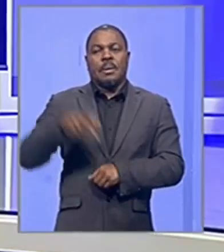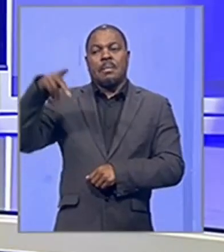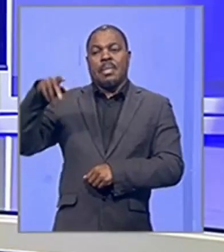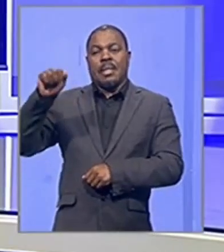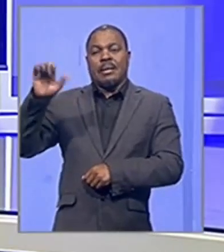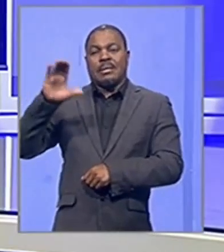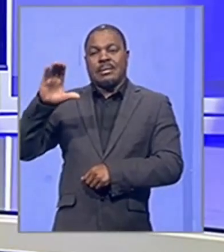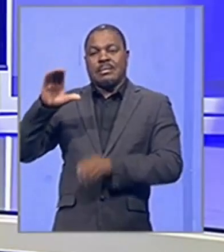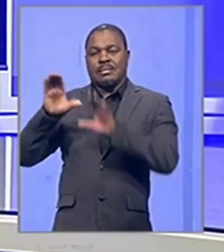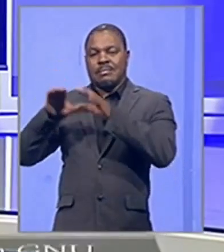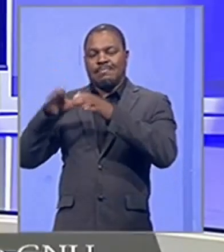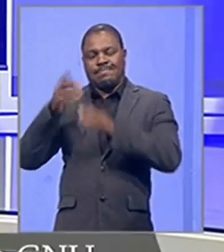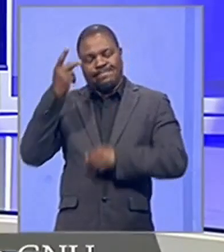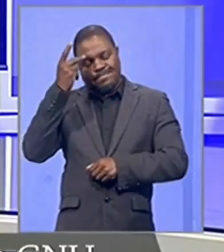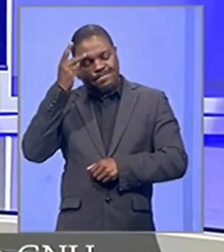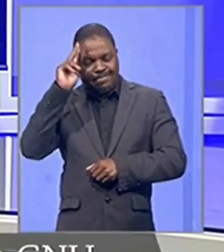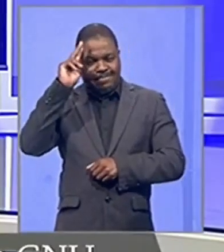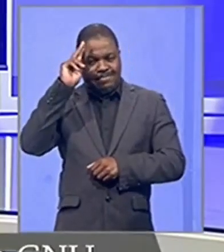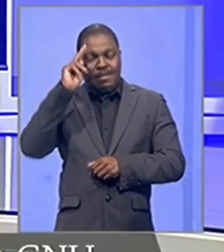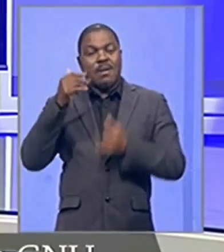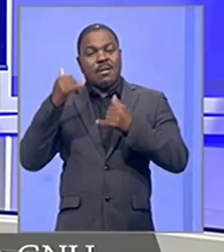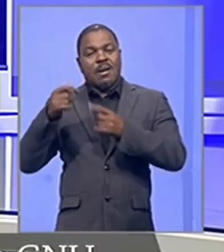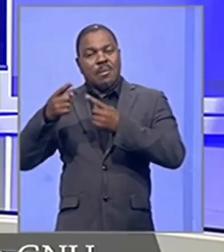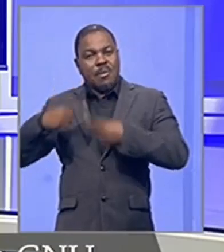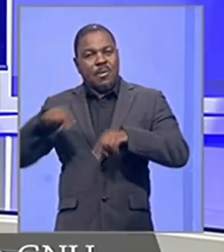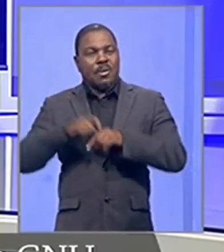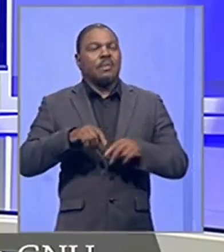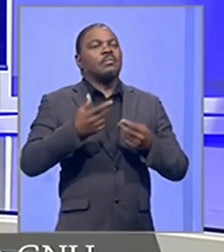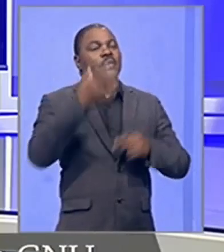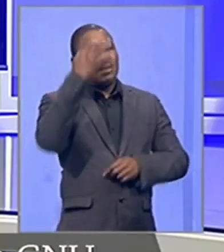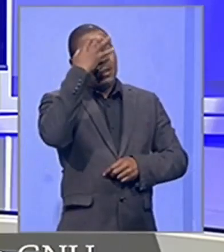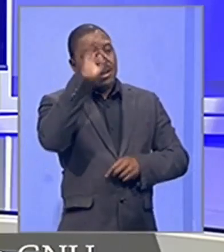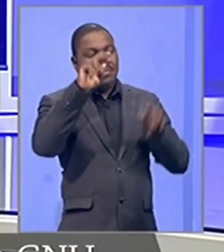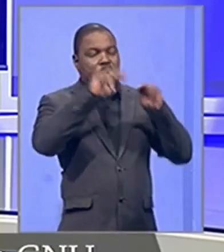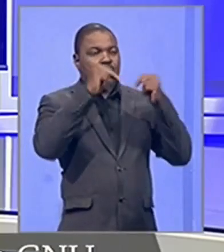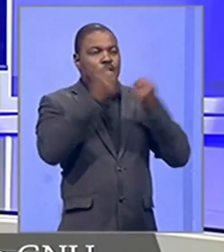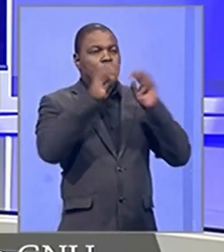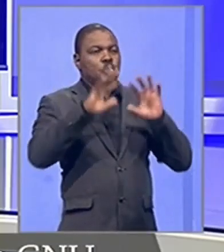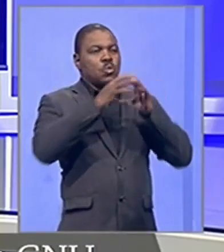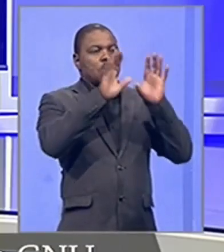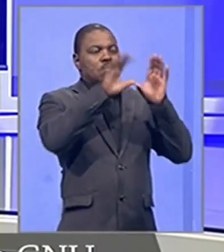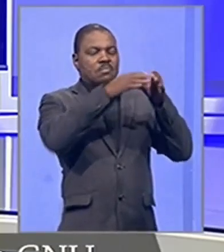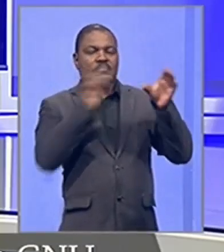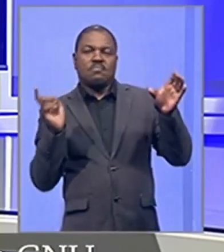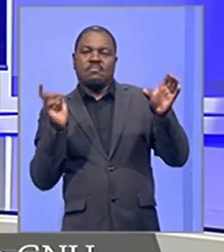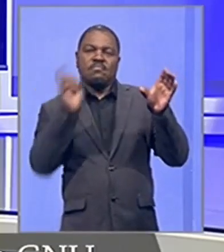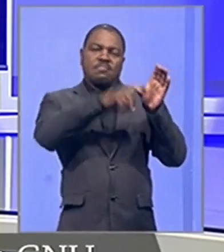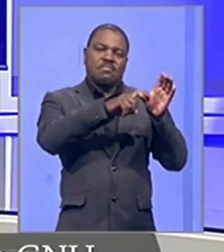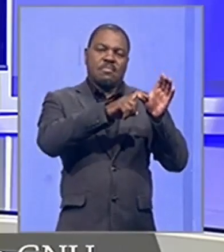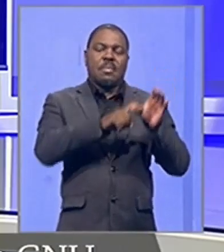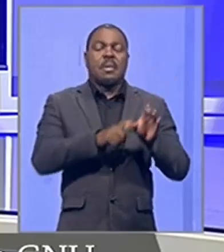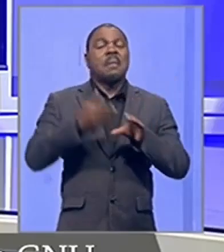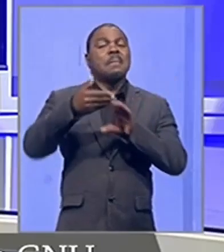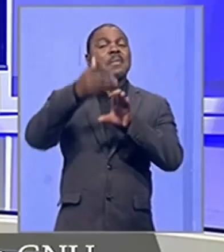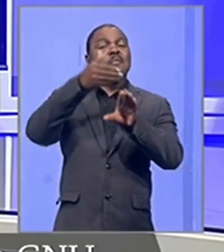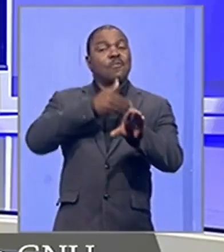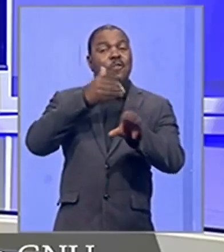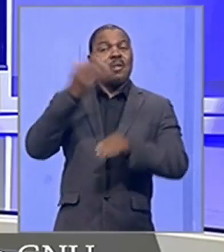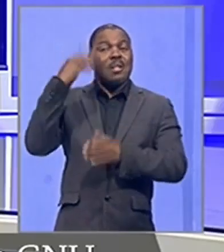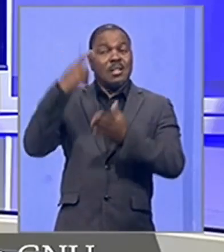PAC e fetotše mawa gomme ya tsenela seboka sa mmušo wa botee bja bosetšhaba. Yona e be e le karolo